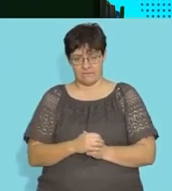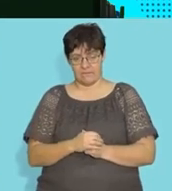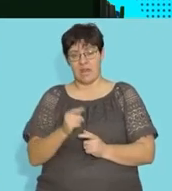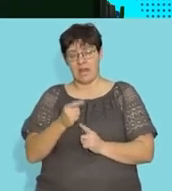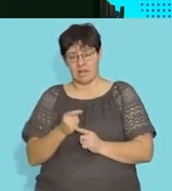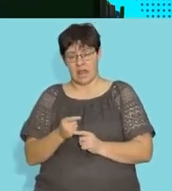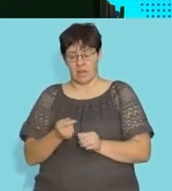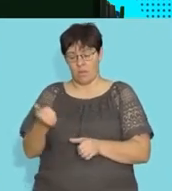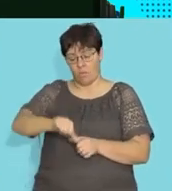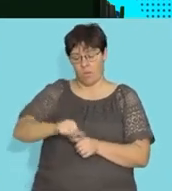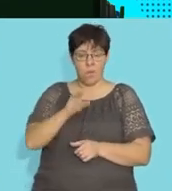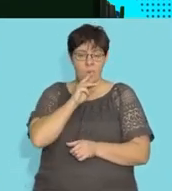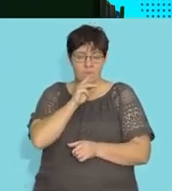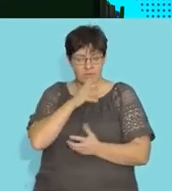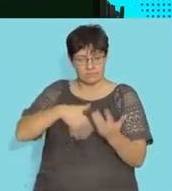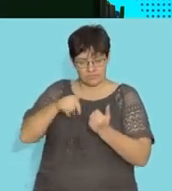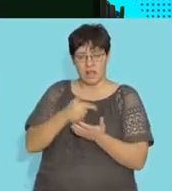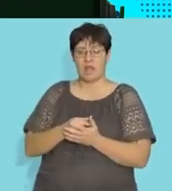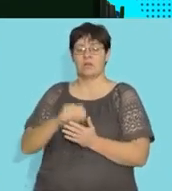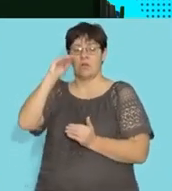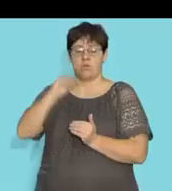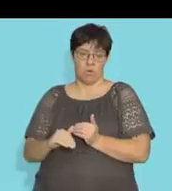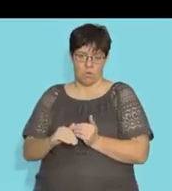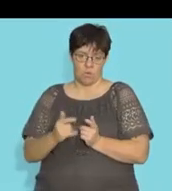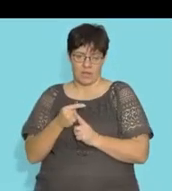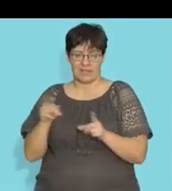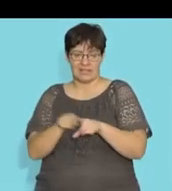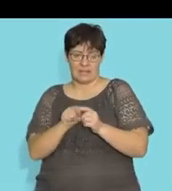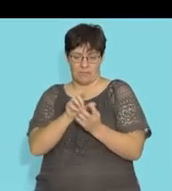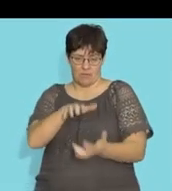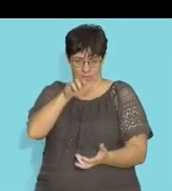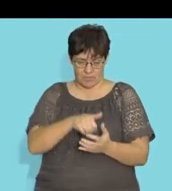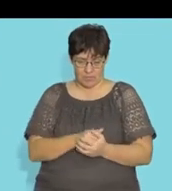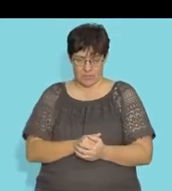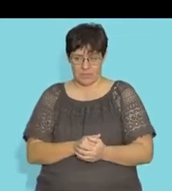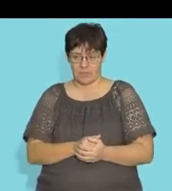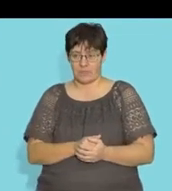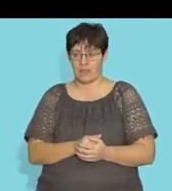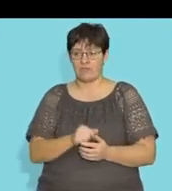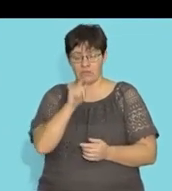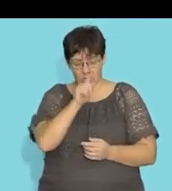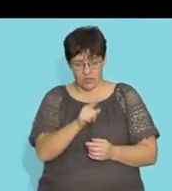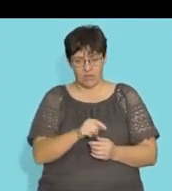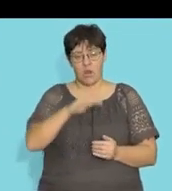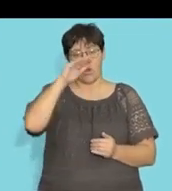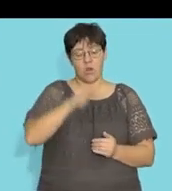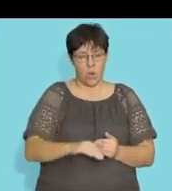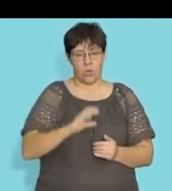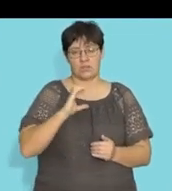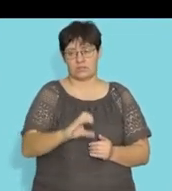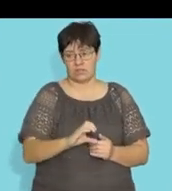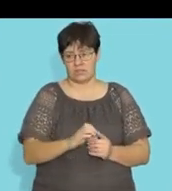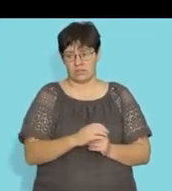diluted, there's a low number of moles in the same volume. So when we look at ethanoic acid, it's got a very